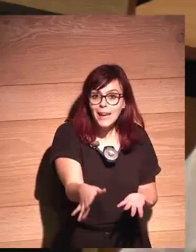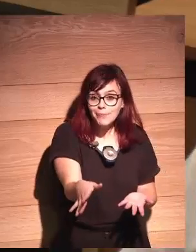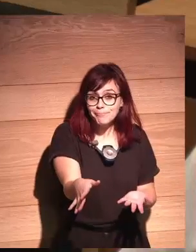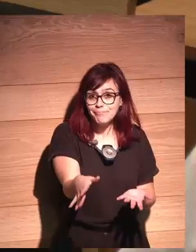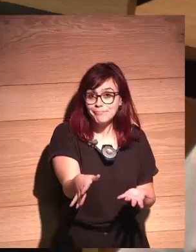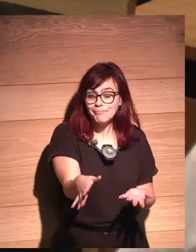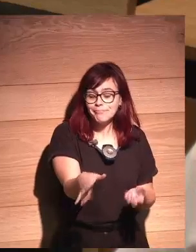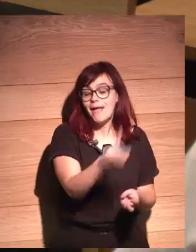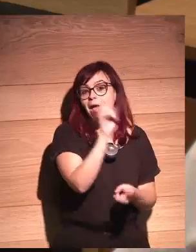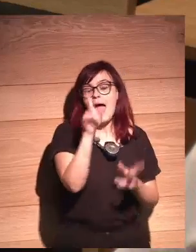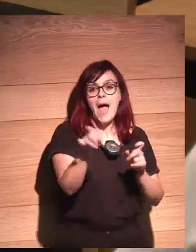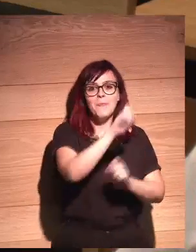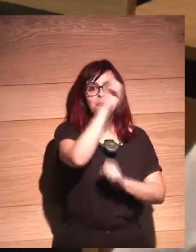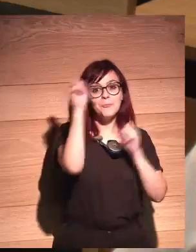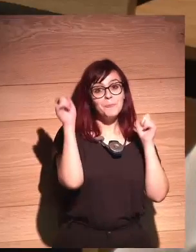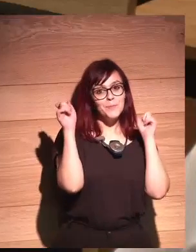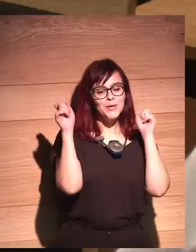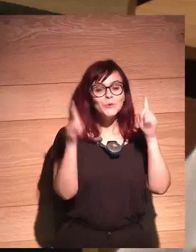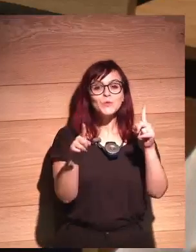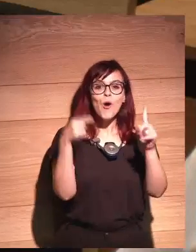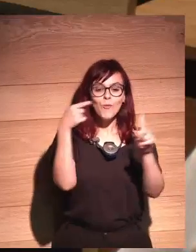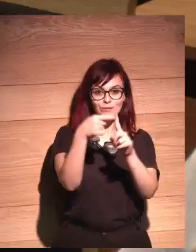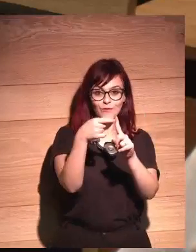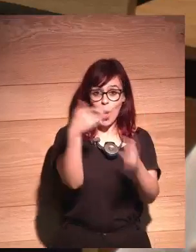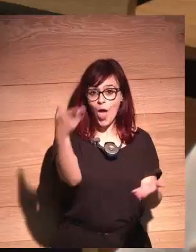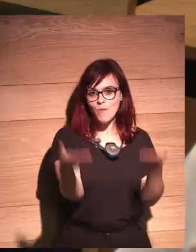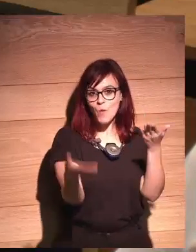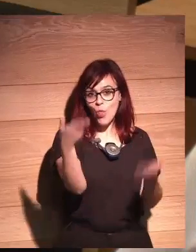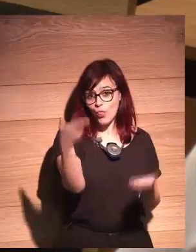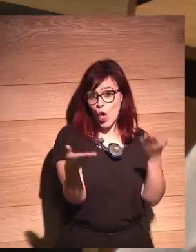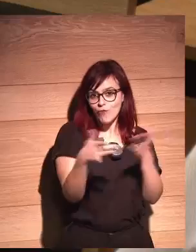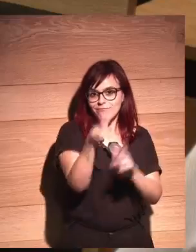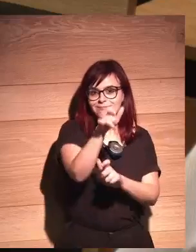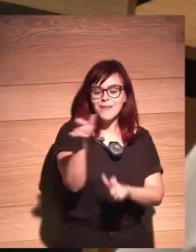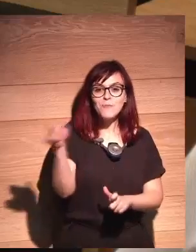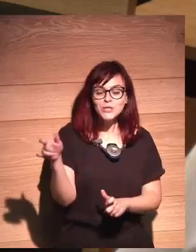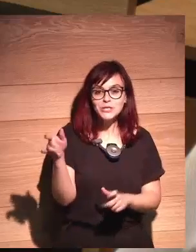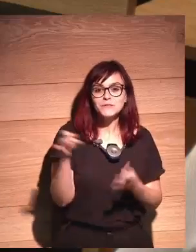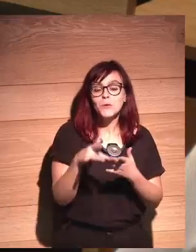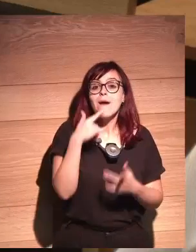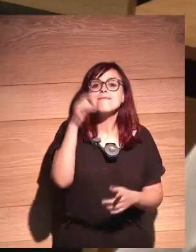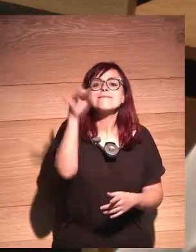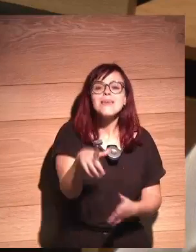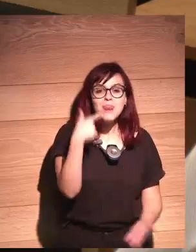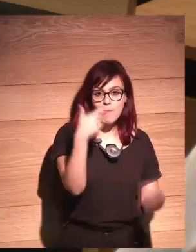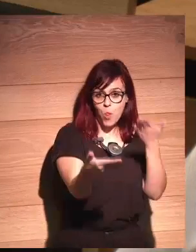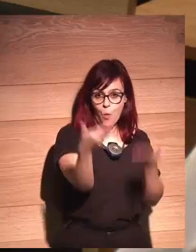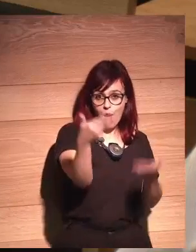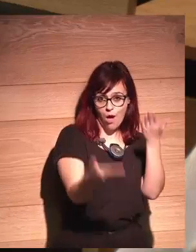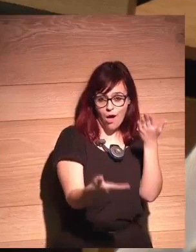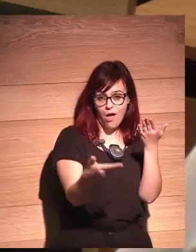ticket? Another question about the assessment of people. Who